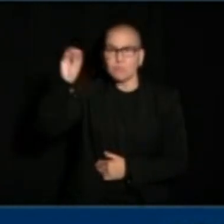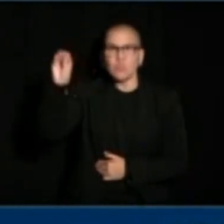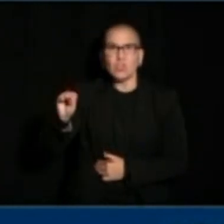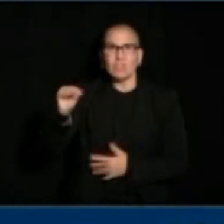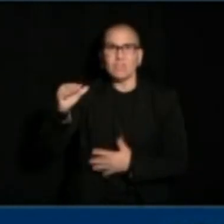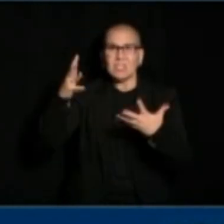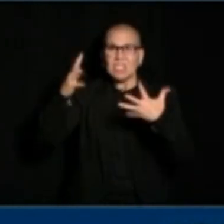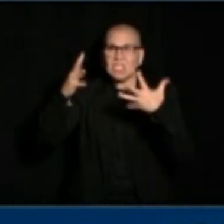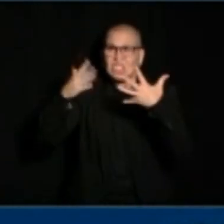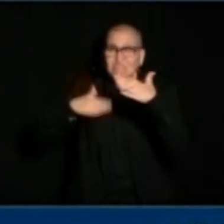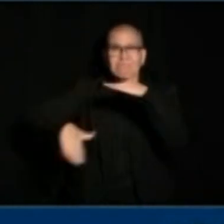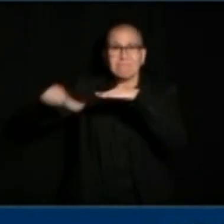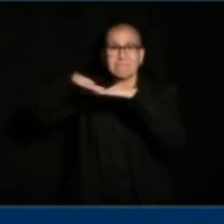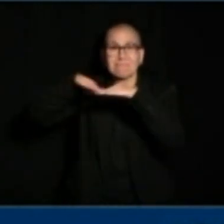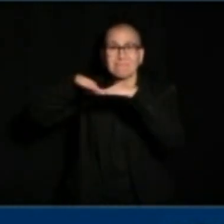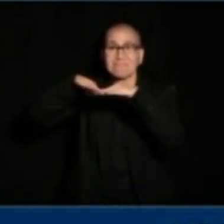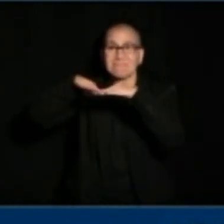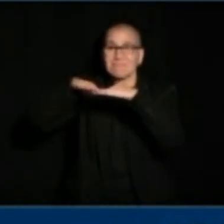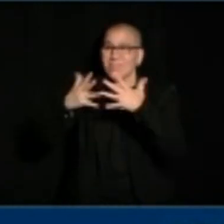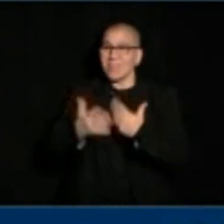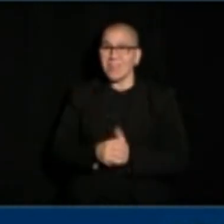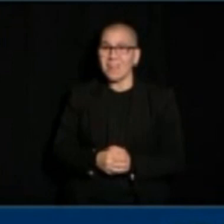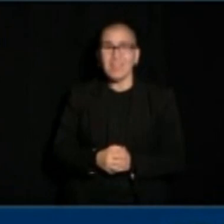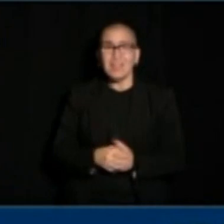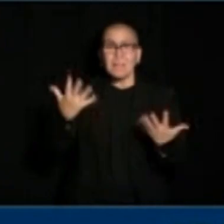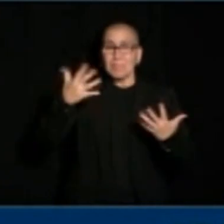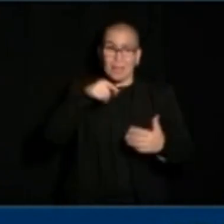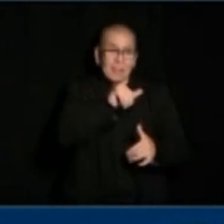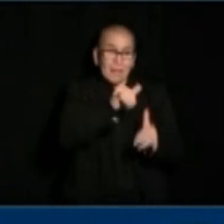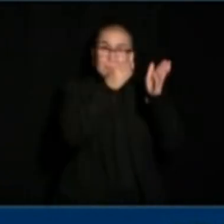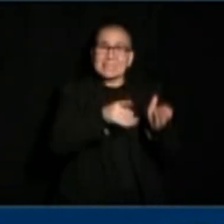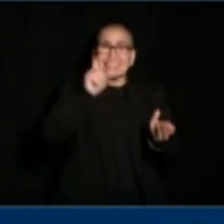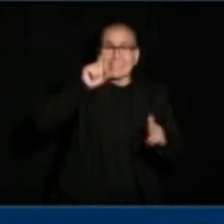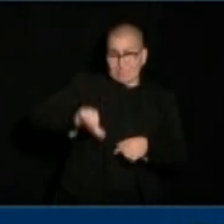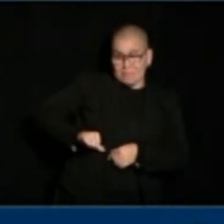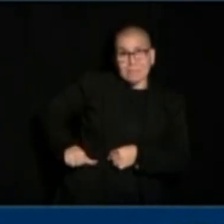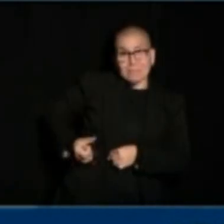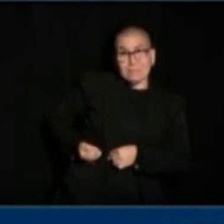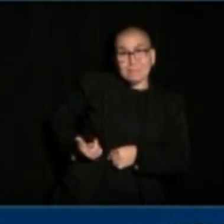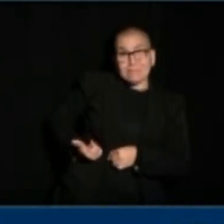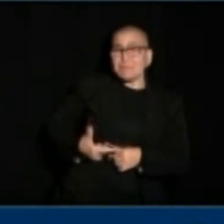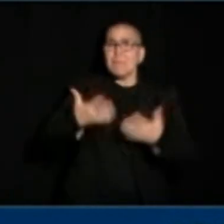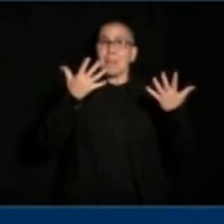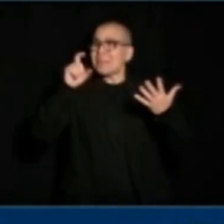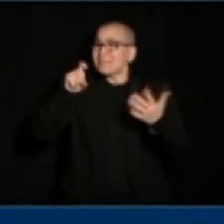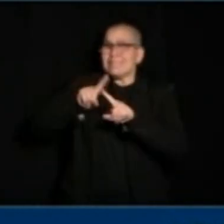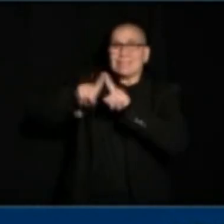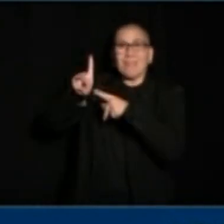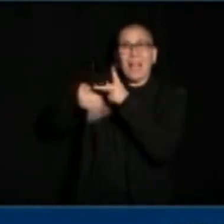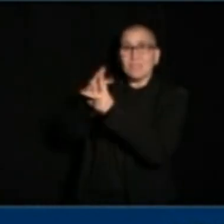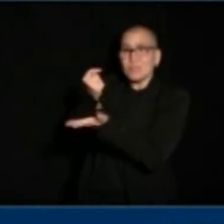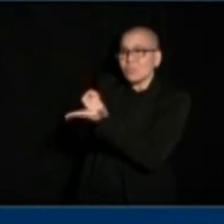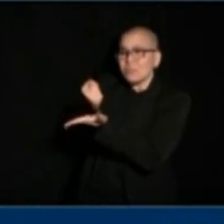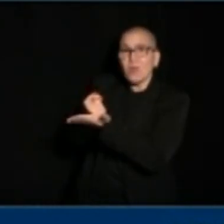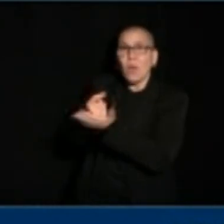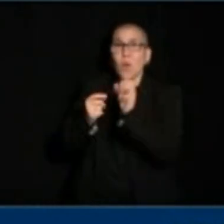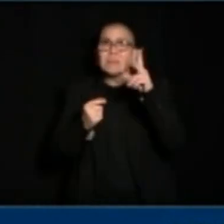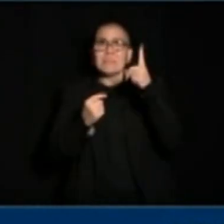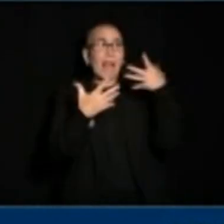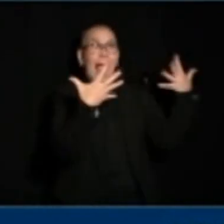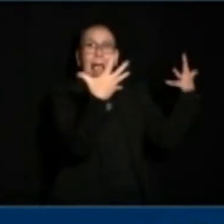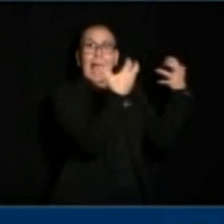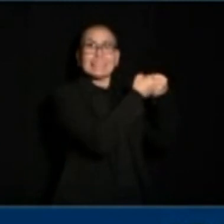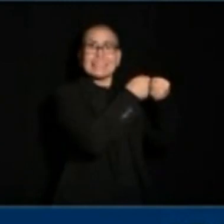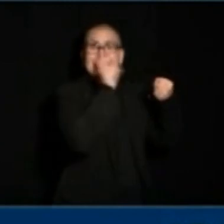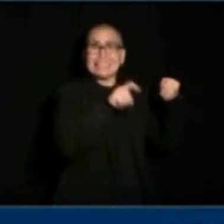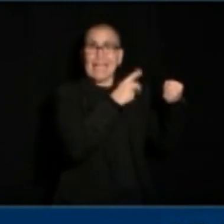have gallbladder surgery, unfortunately they might be having cancer treatment or doing something that was there, an emergency, a car accident. Those are